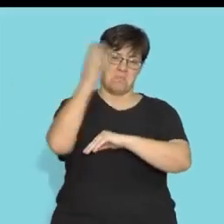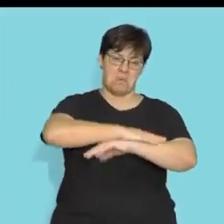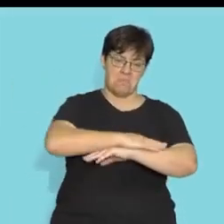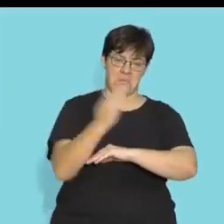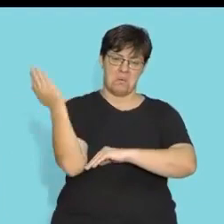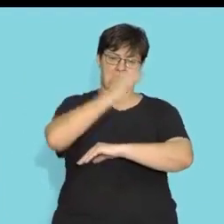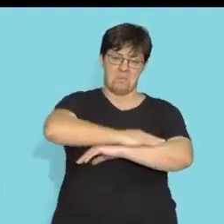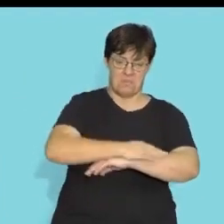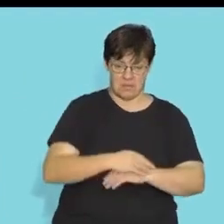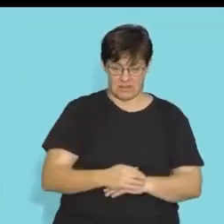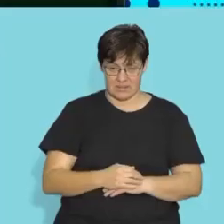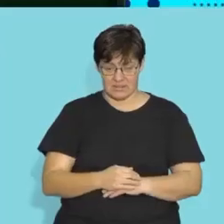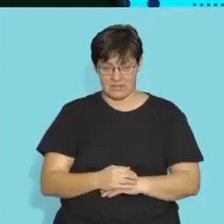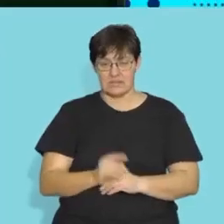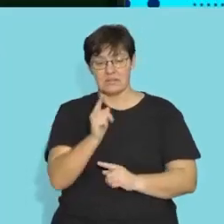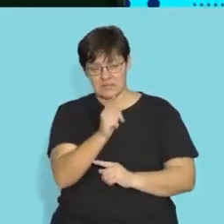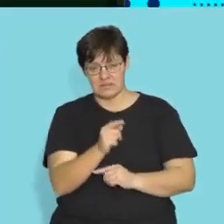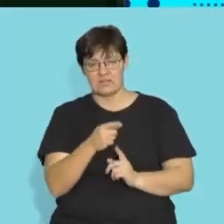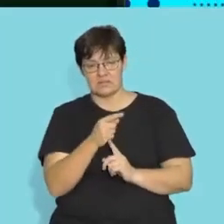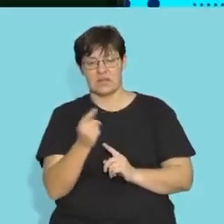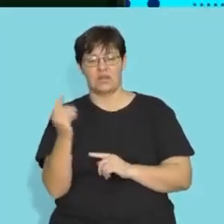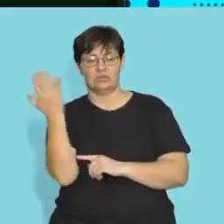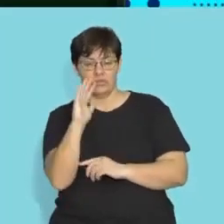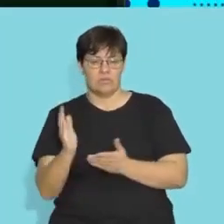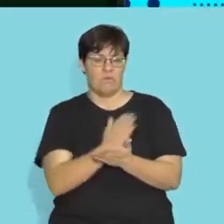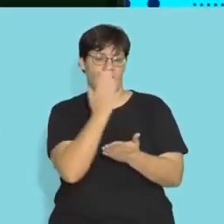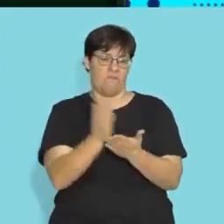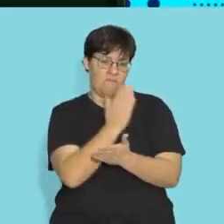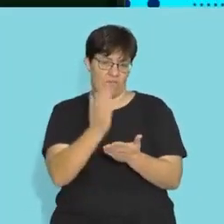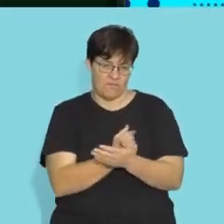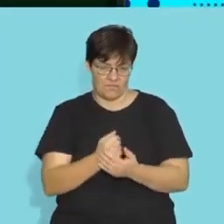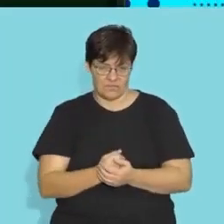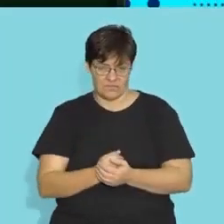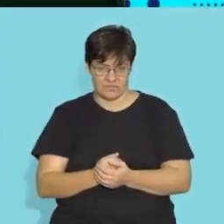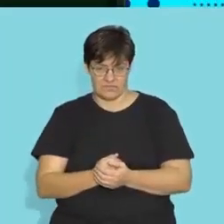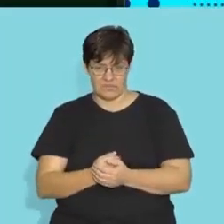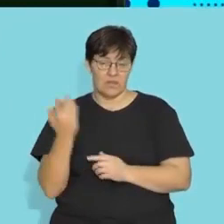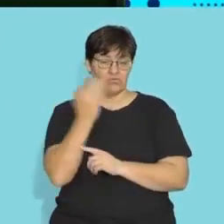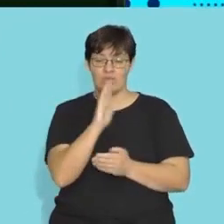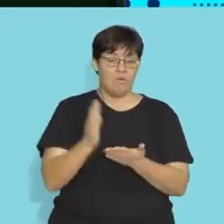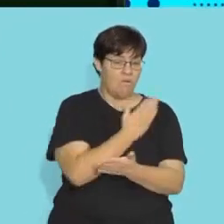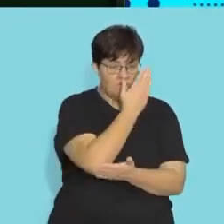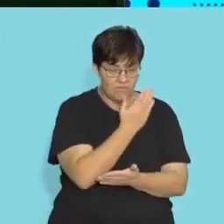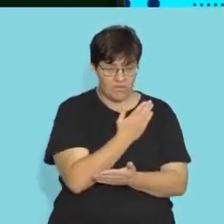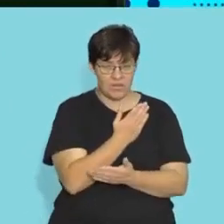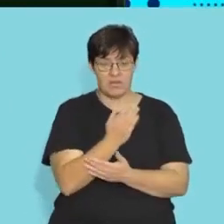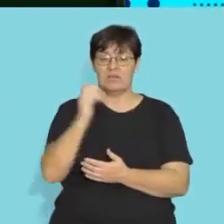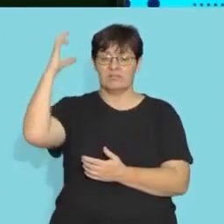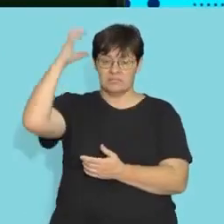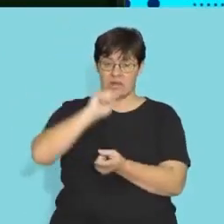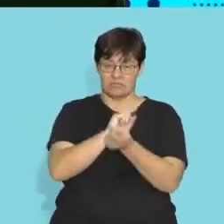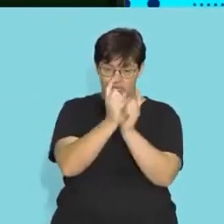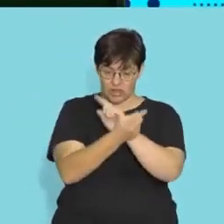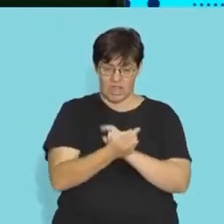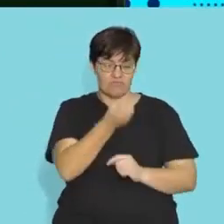deforestation. Again, we spoke about deforestation as a process of removing trees. If we remove the trees, we